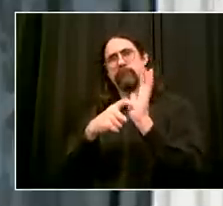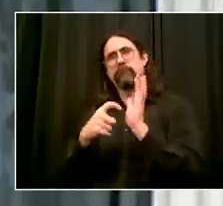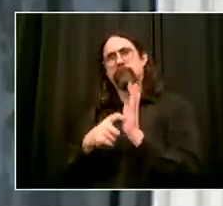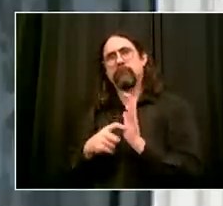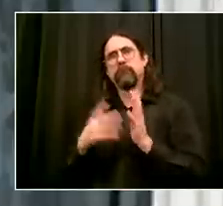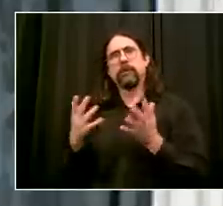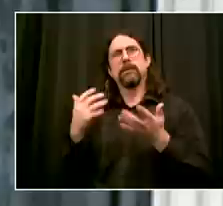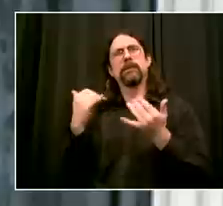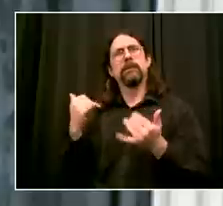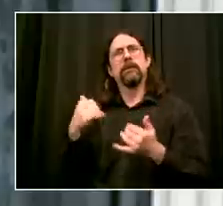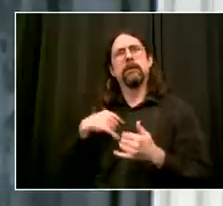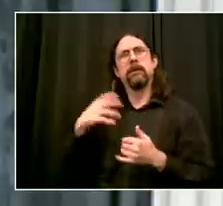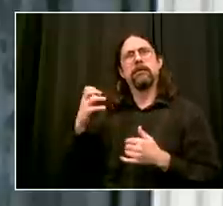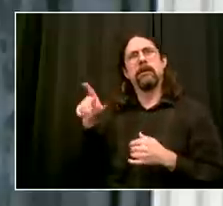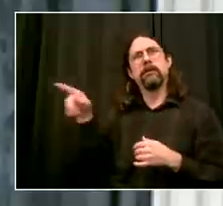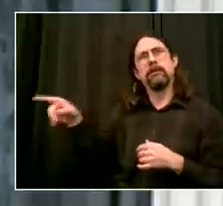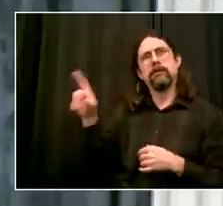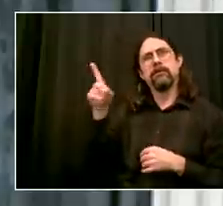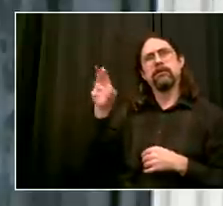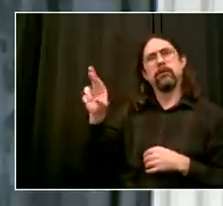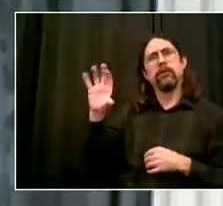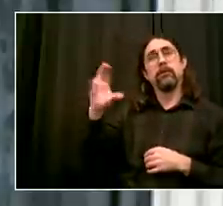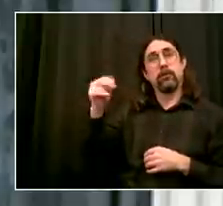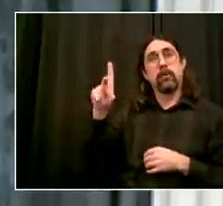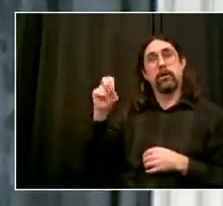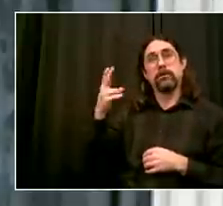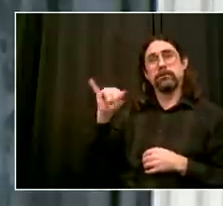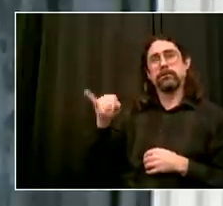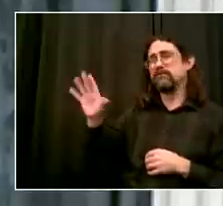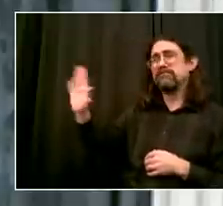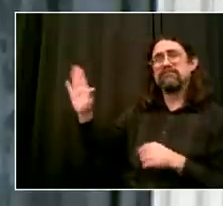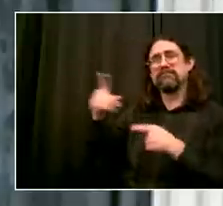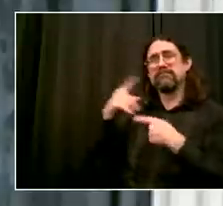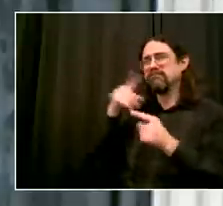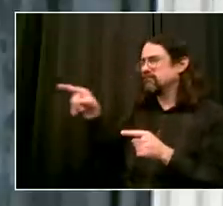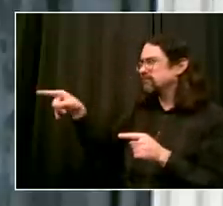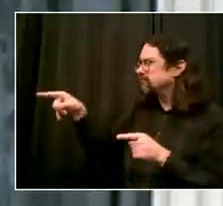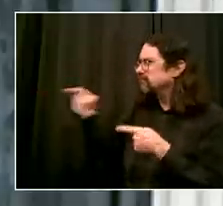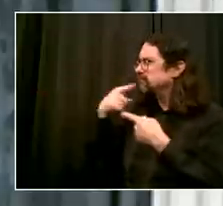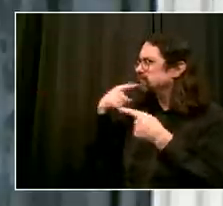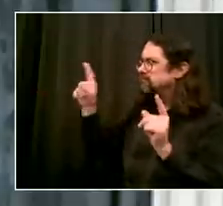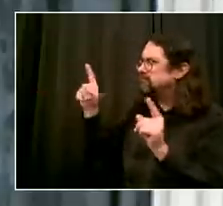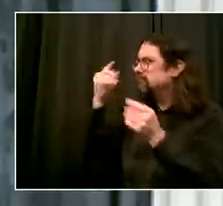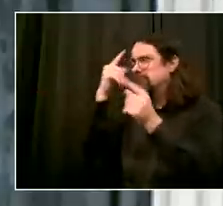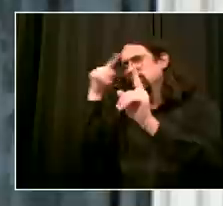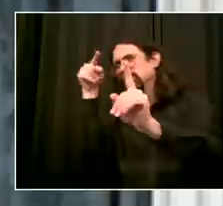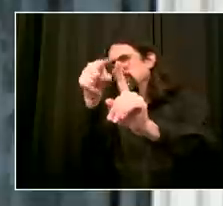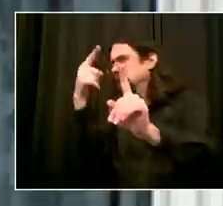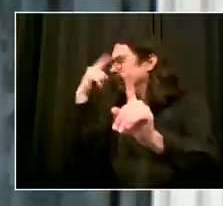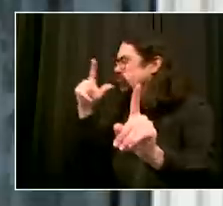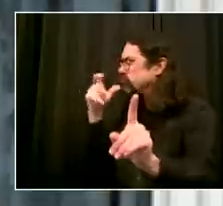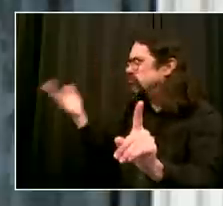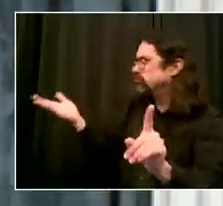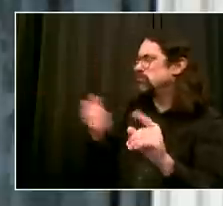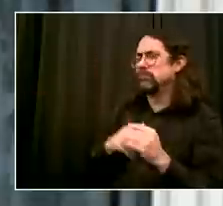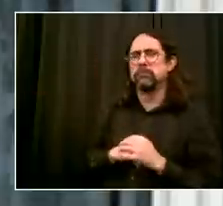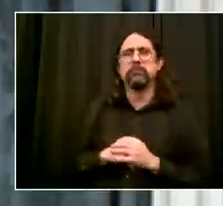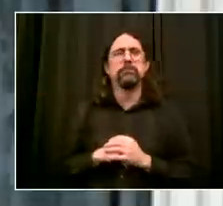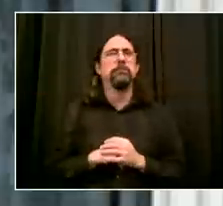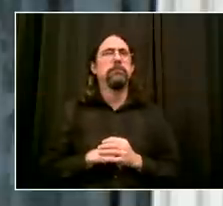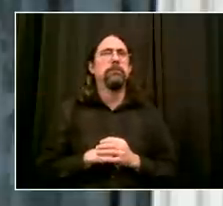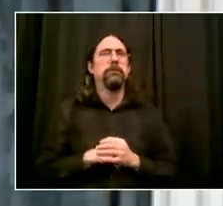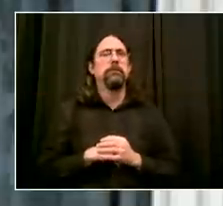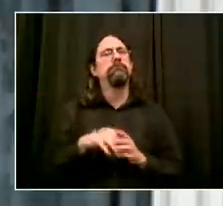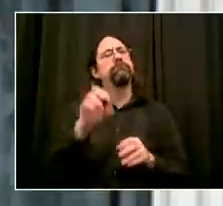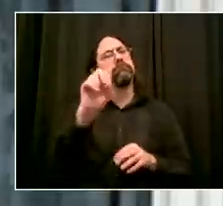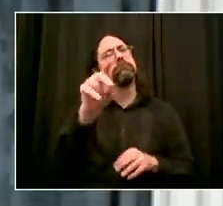that for adults, the older one is, the greater your risk is. So people in their 60s are at higher